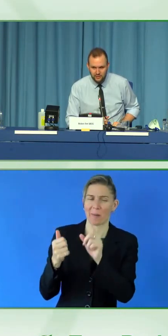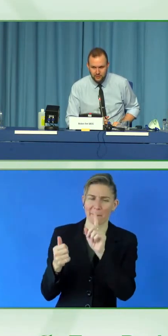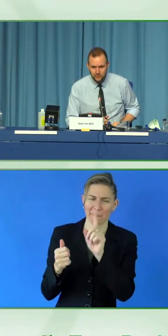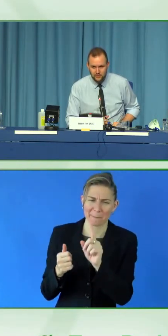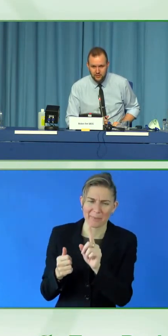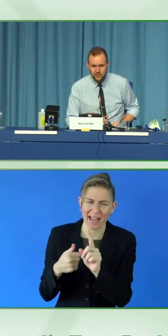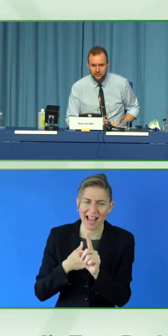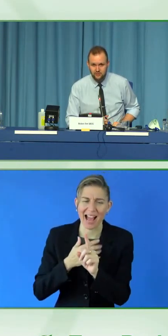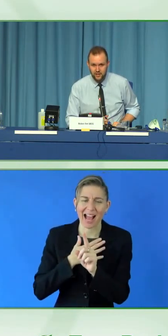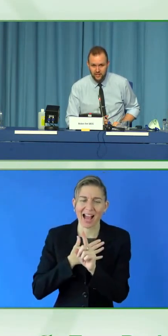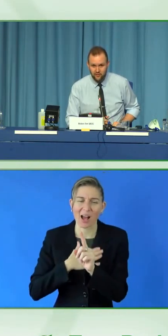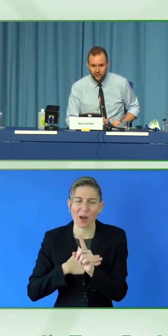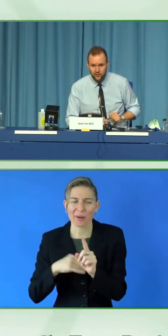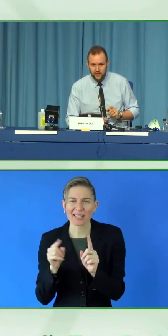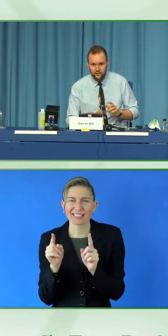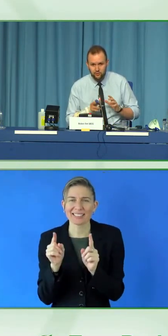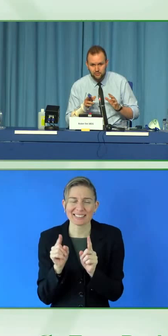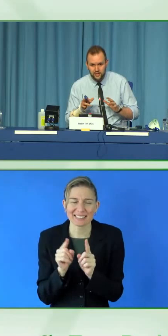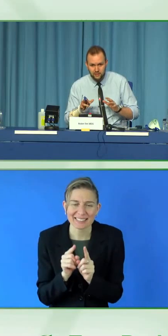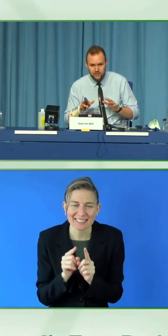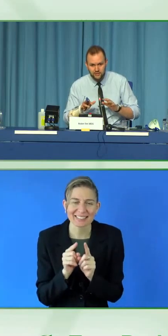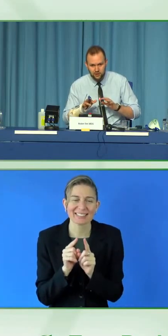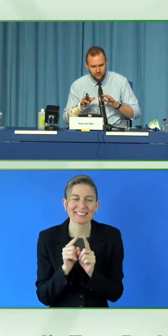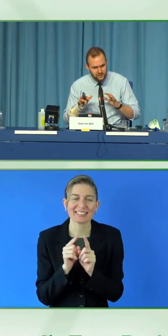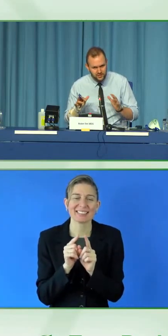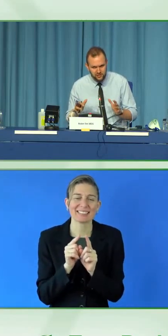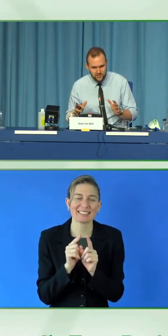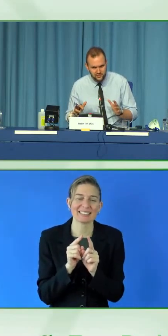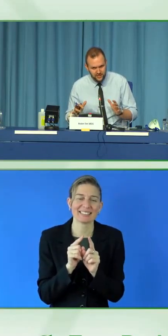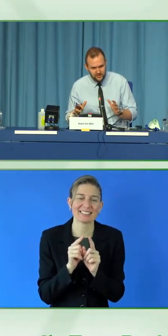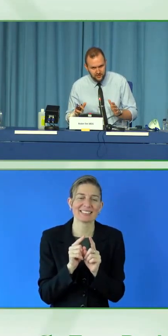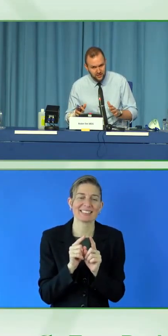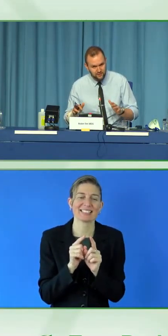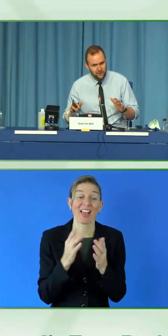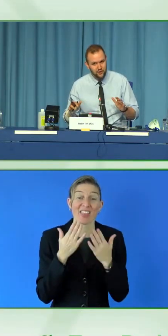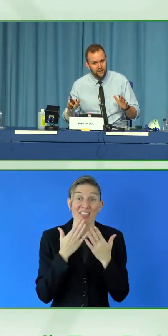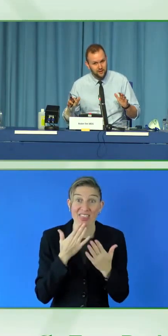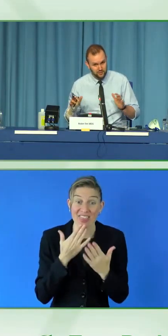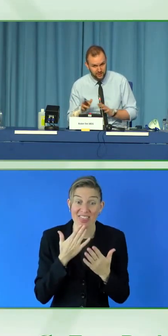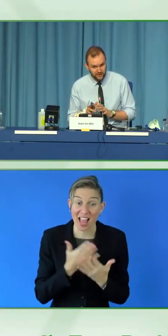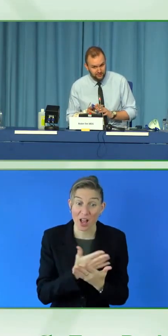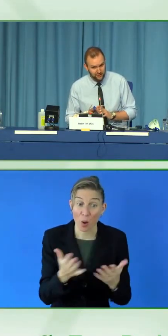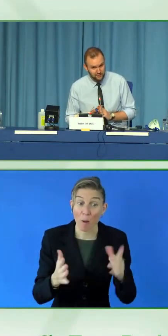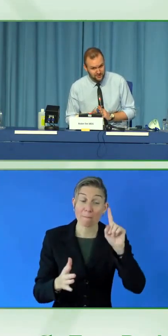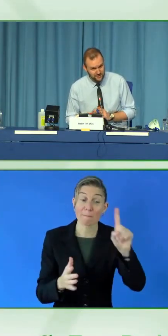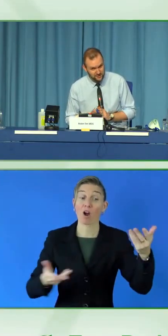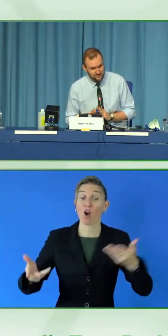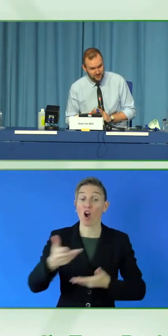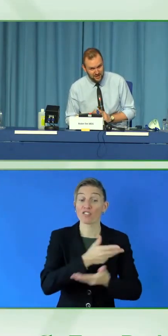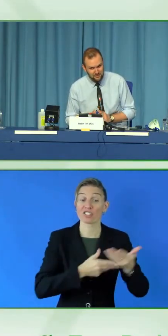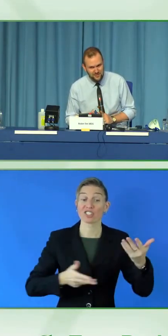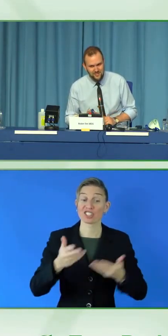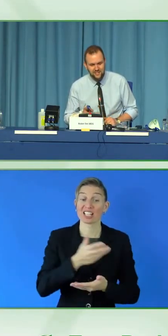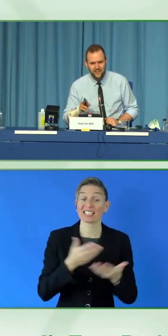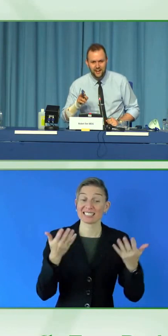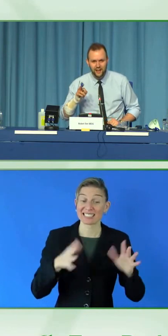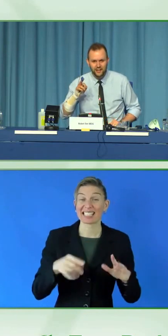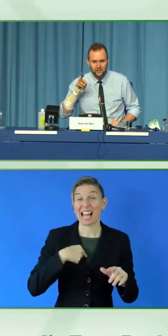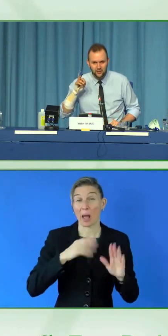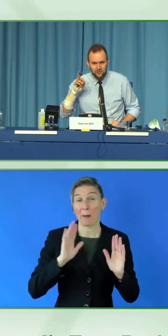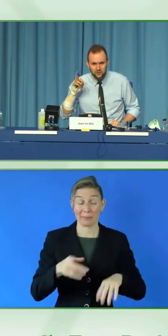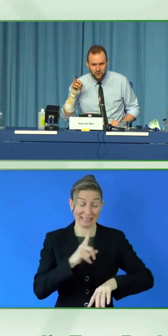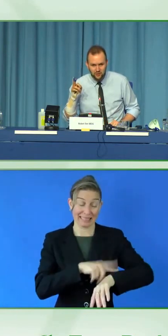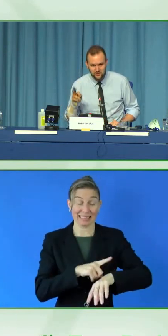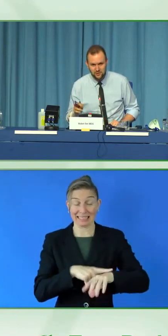to take this opportunity to thank everyone and to remind them that the conversation doesn't end here. Even though I am cutting off the conversation for time reasons,